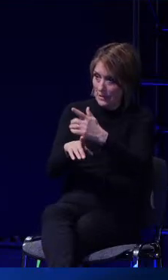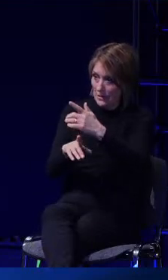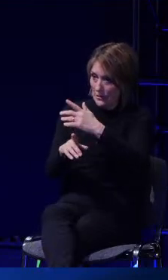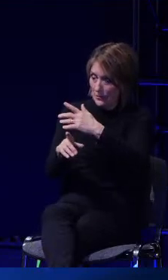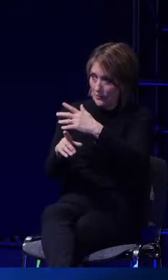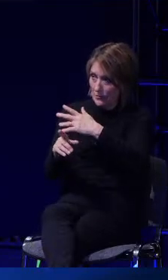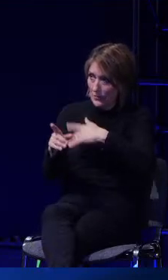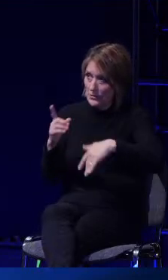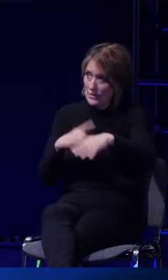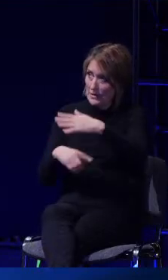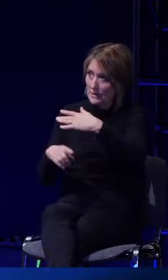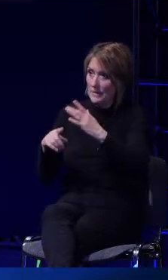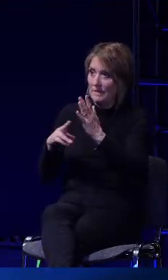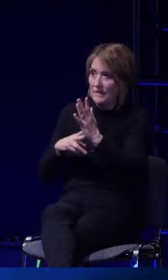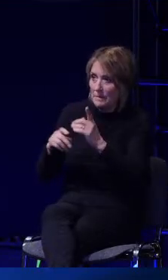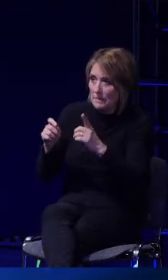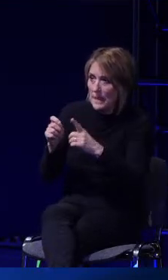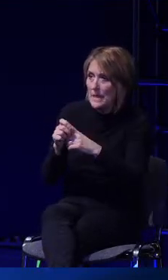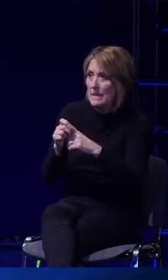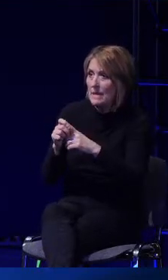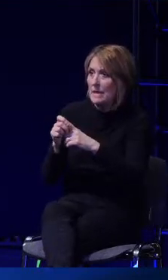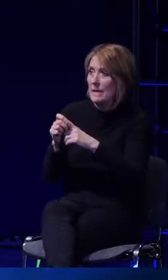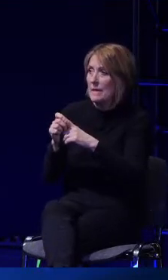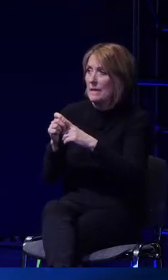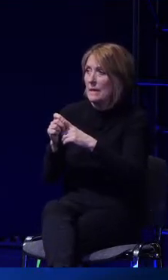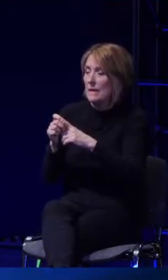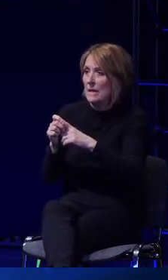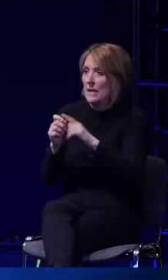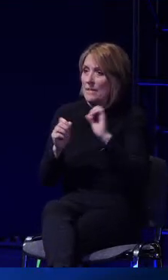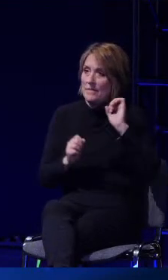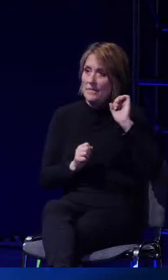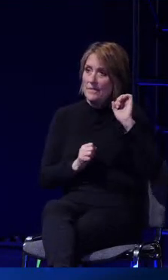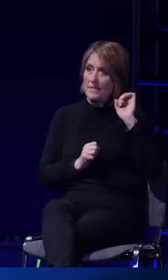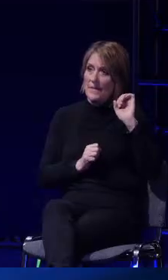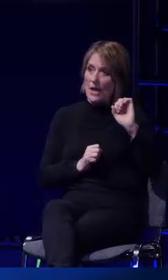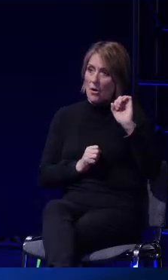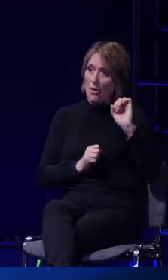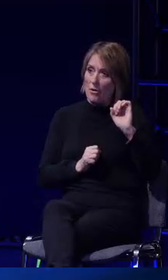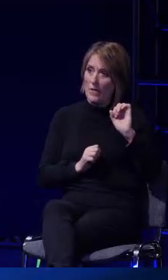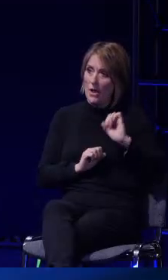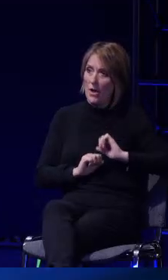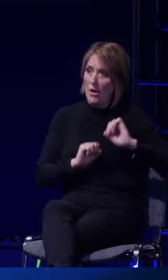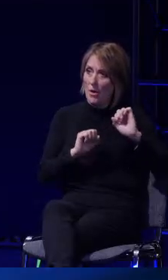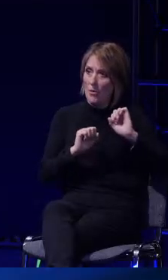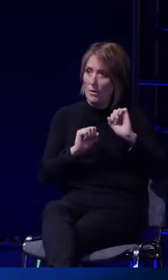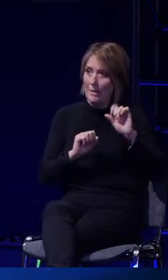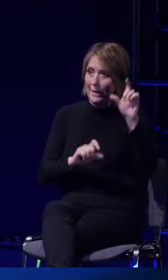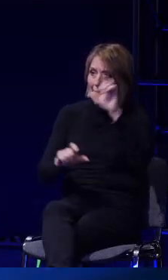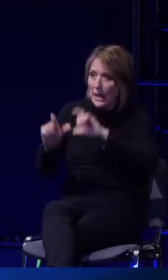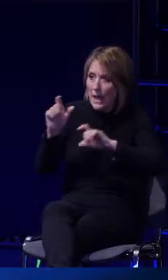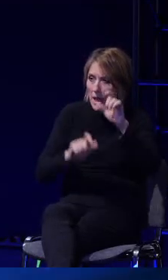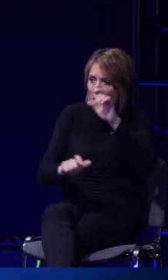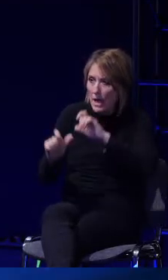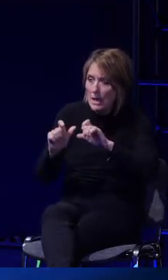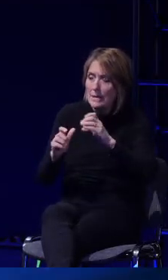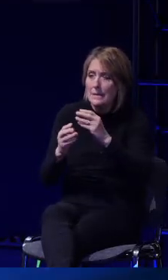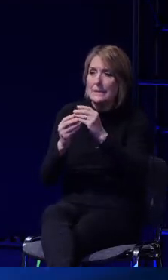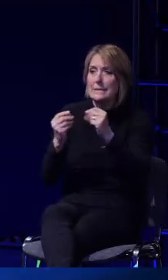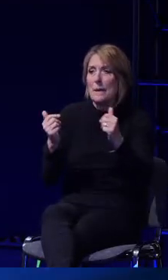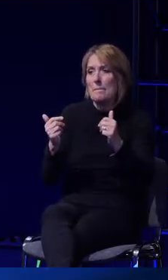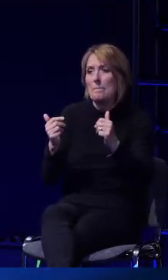a VP department, they're all on Disguise, that has its own color. Some of the stuff on the VP